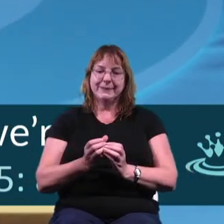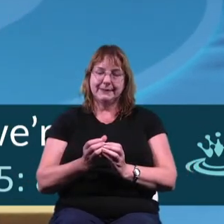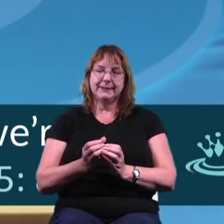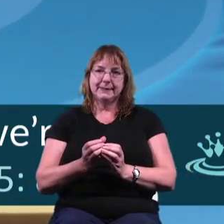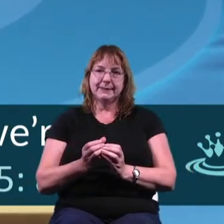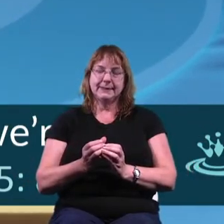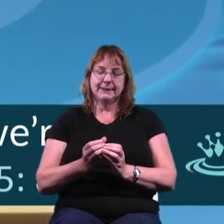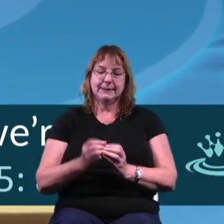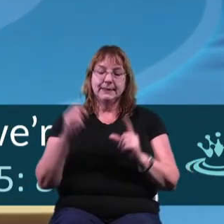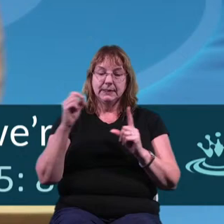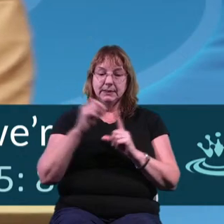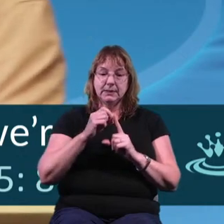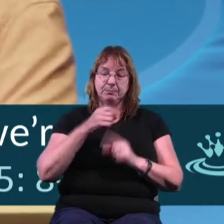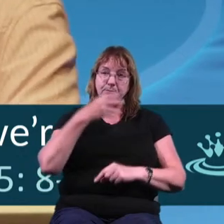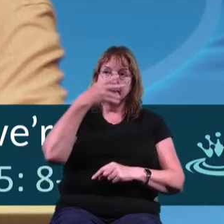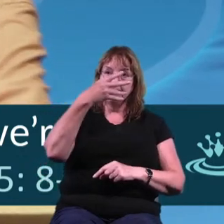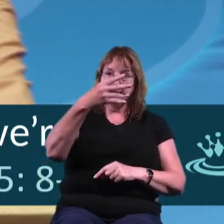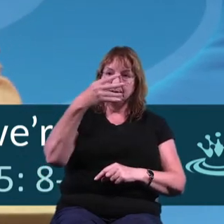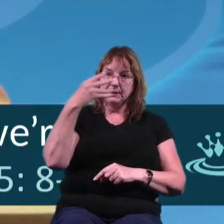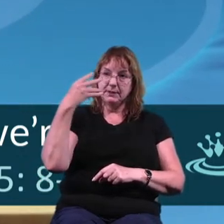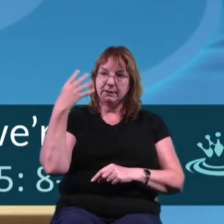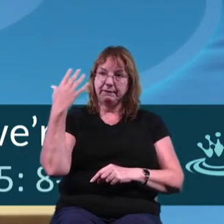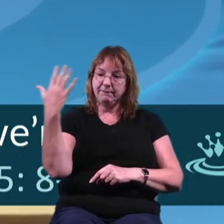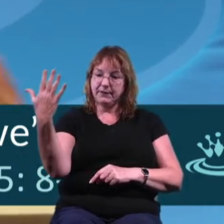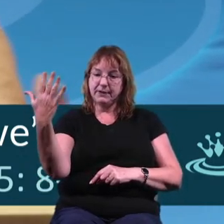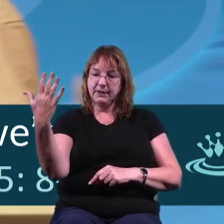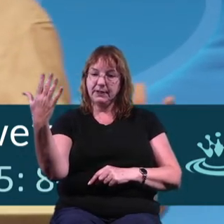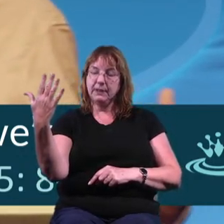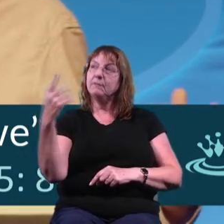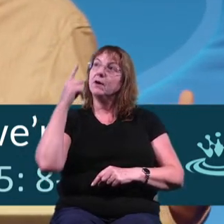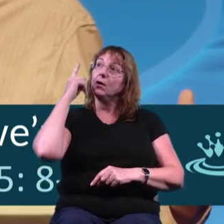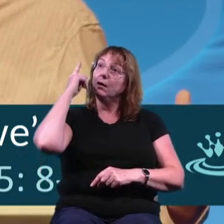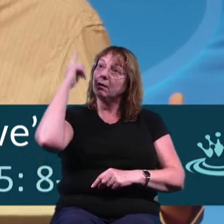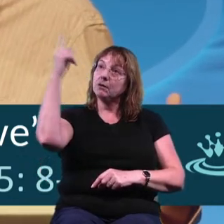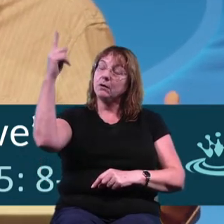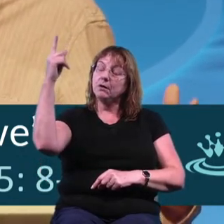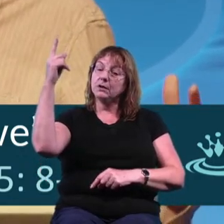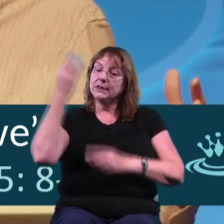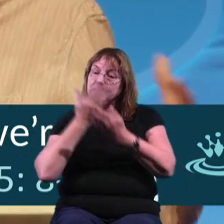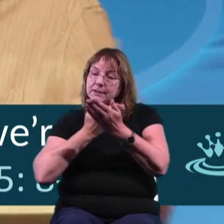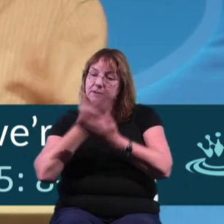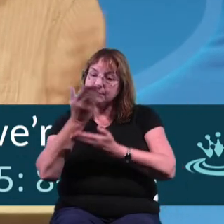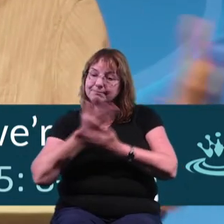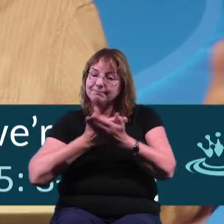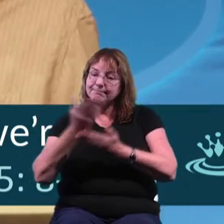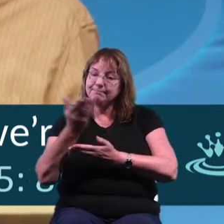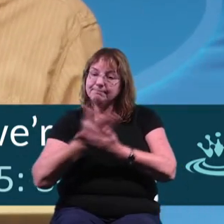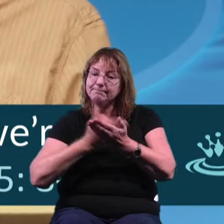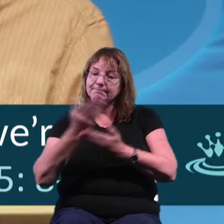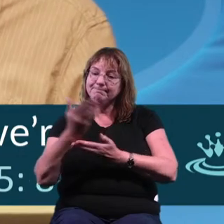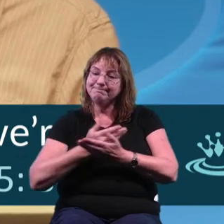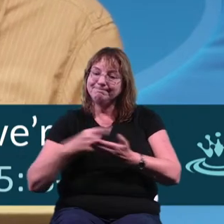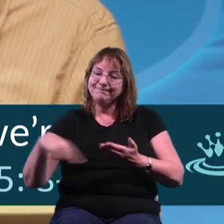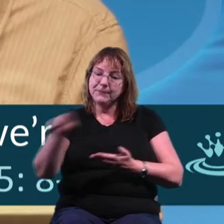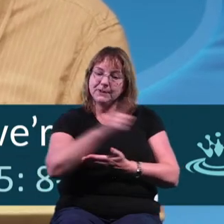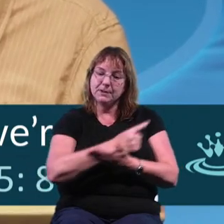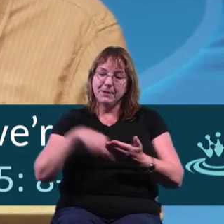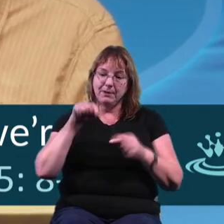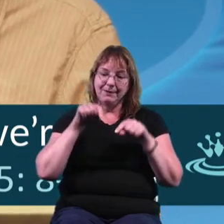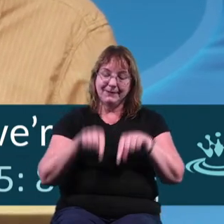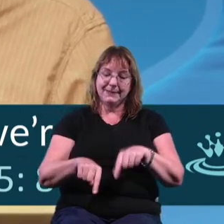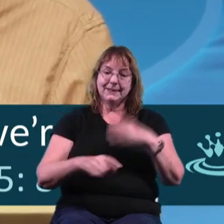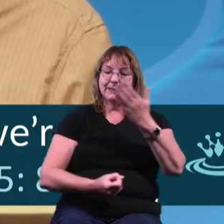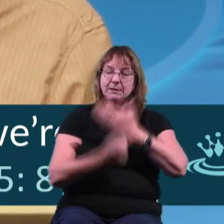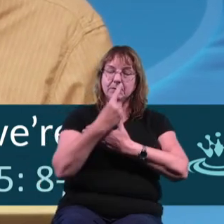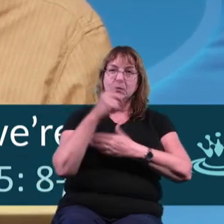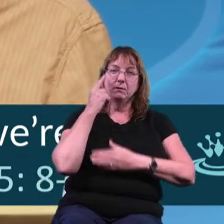Psalm 95, we kind of get God's commentary on that story. Look